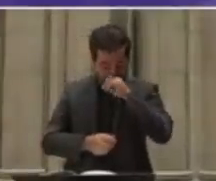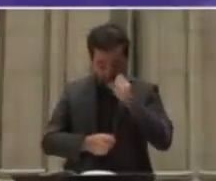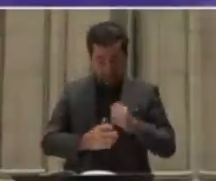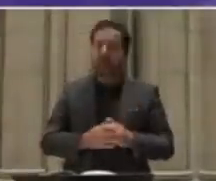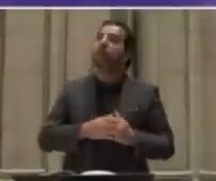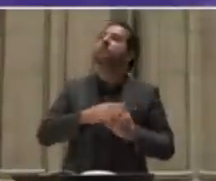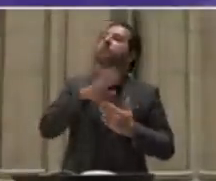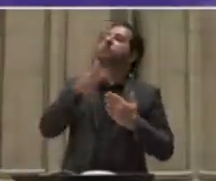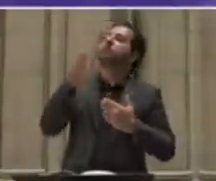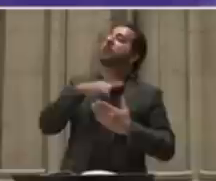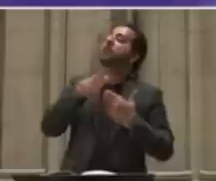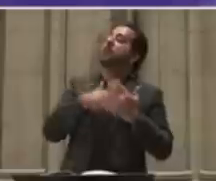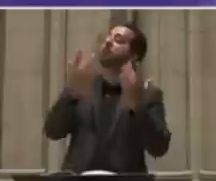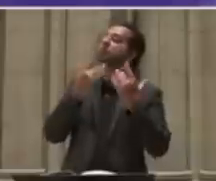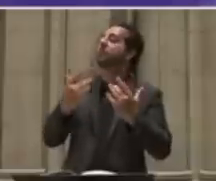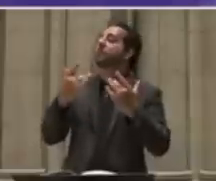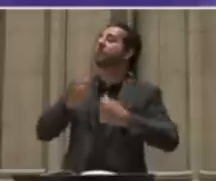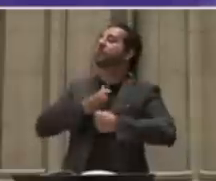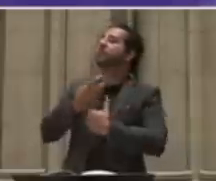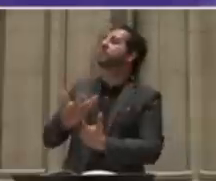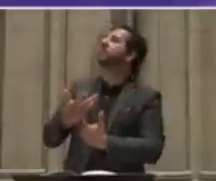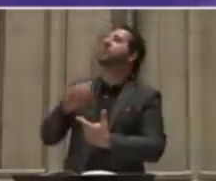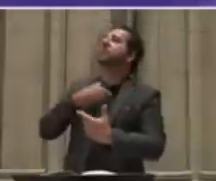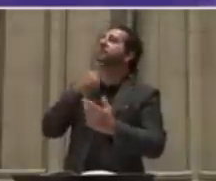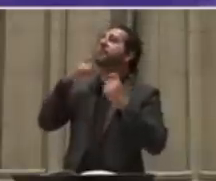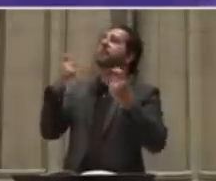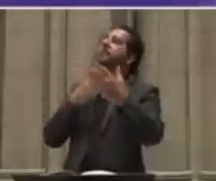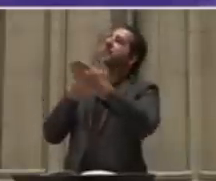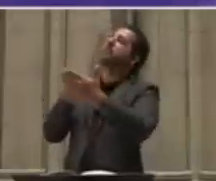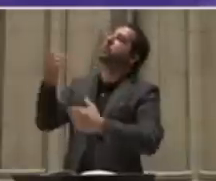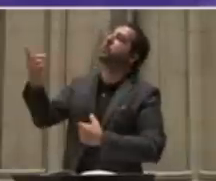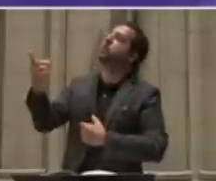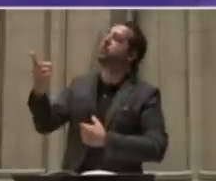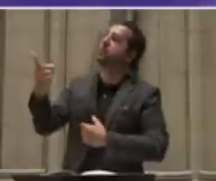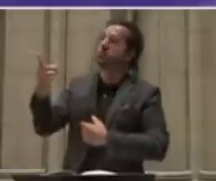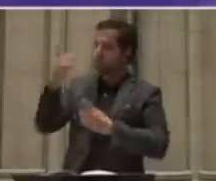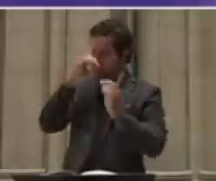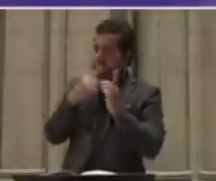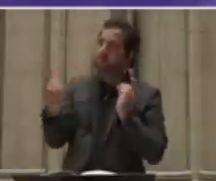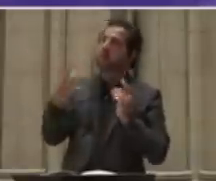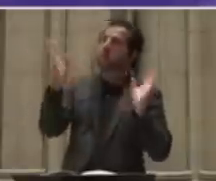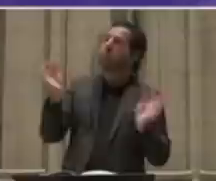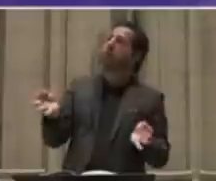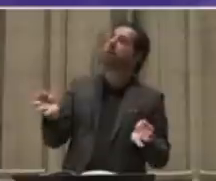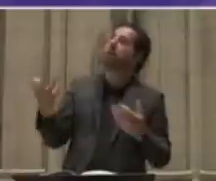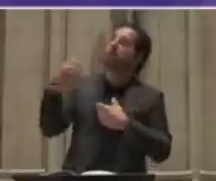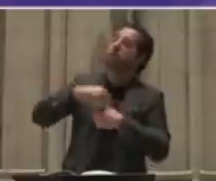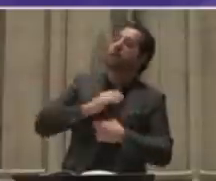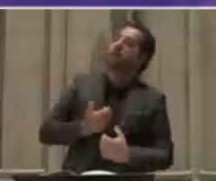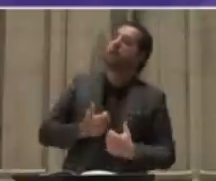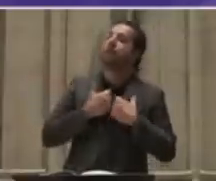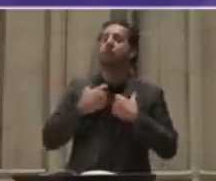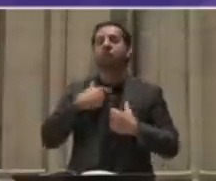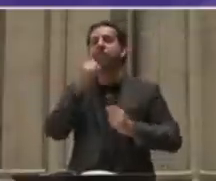God of all mercy, we confess that we have sinned against you, opposing your will in our lives. We